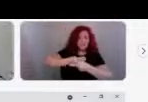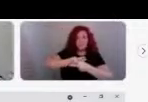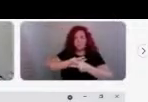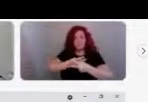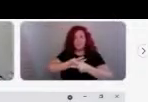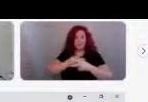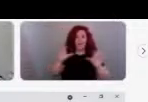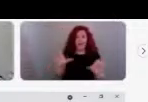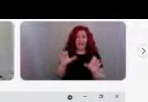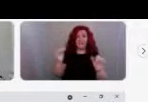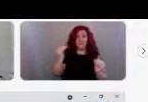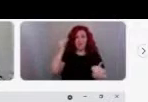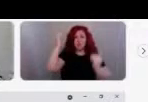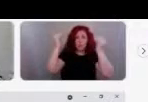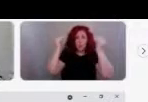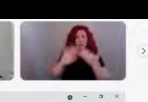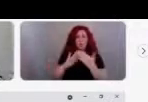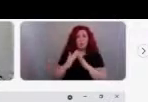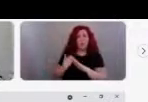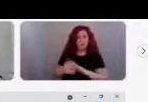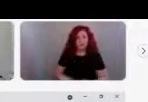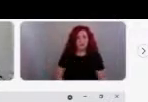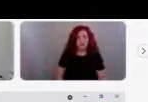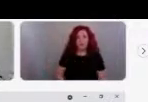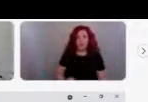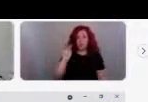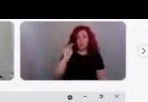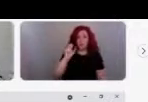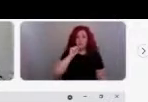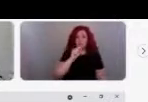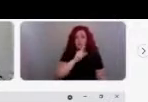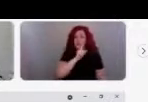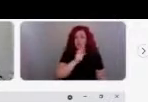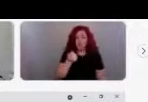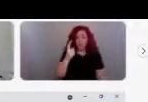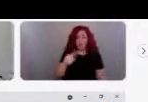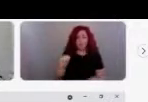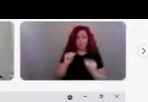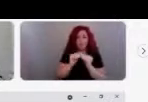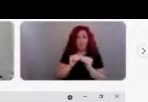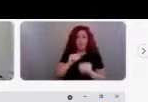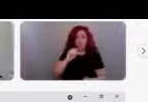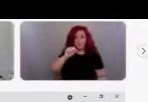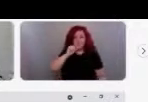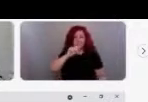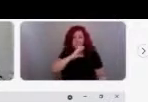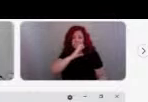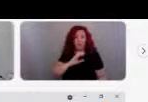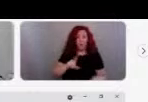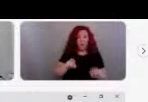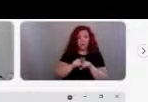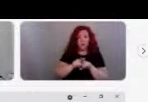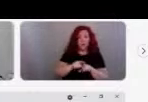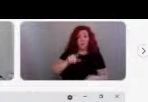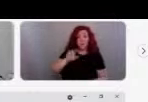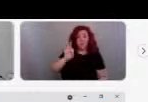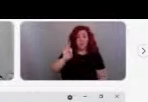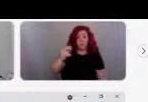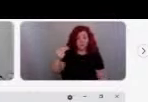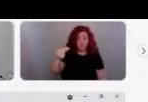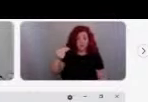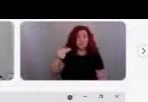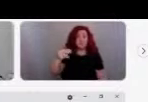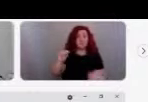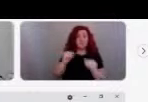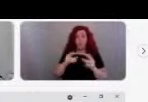adult community north scottsdale is a little more elderly as well as fountain hills there's more retired